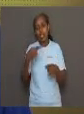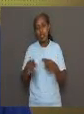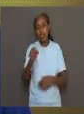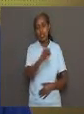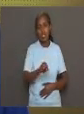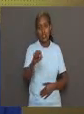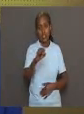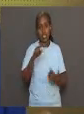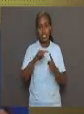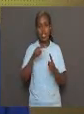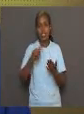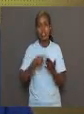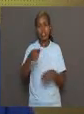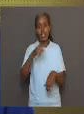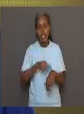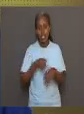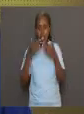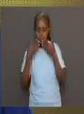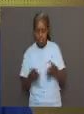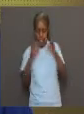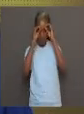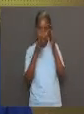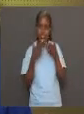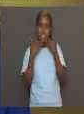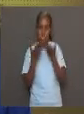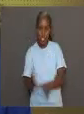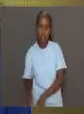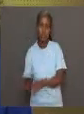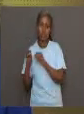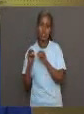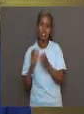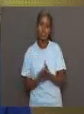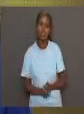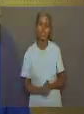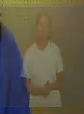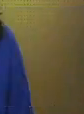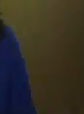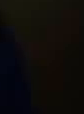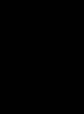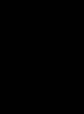spheres. Until next time, thank you, teacher. Thank you, students.